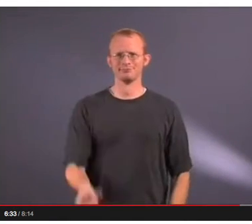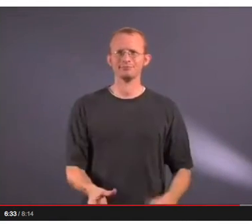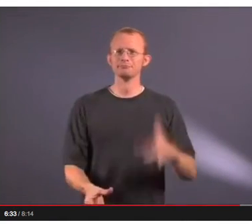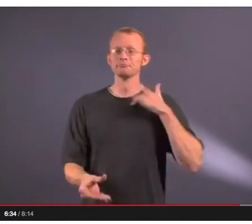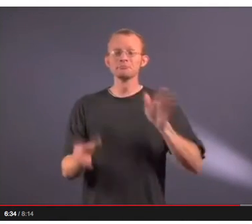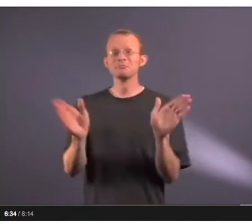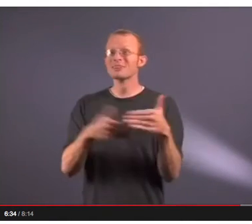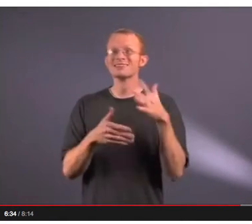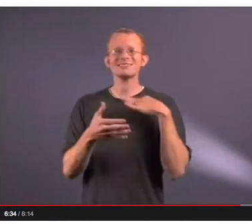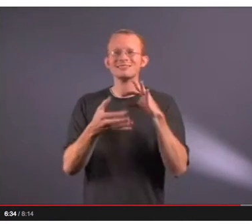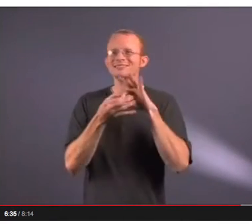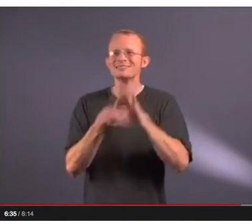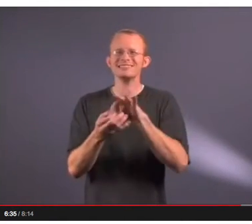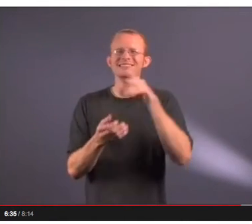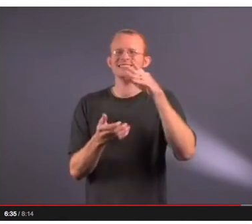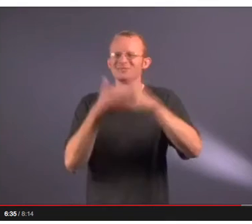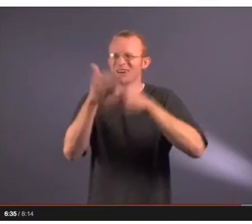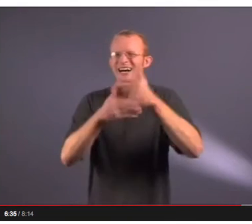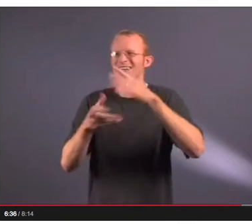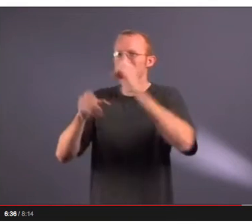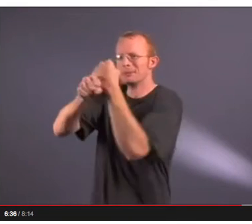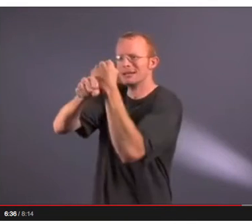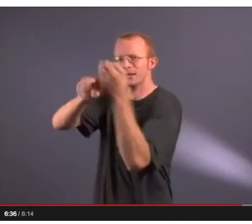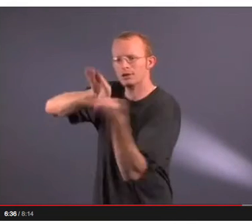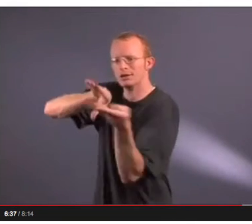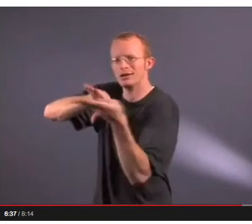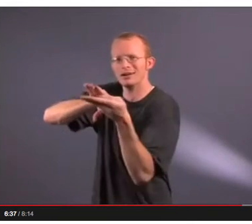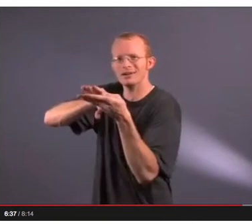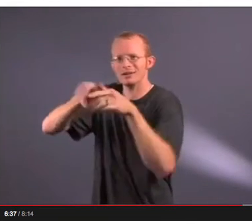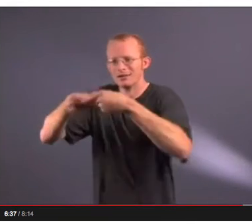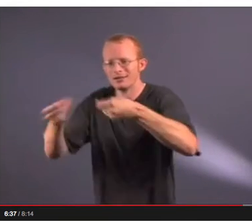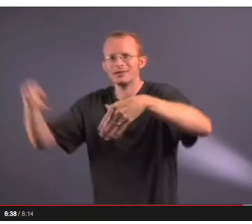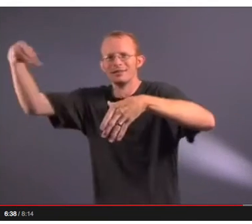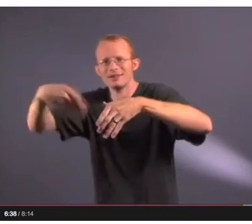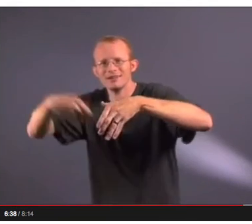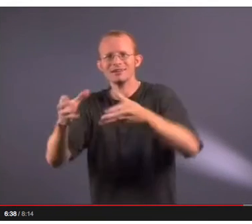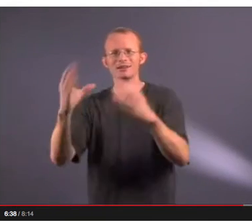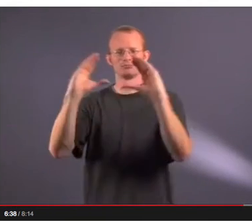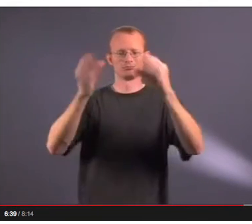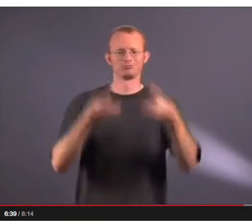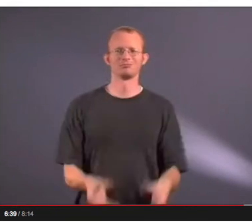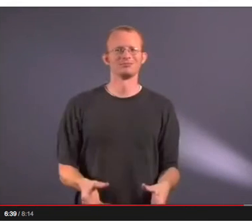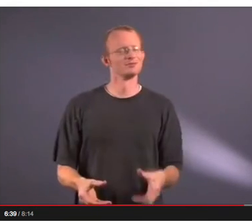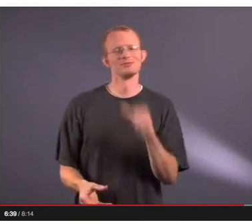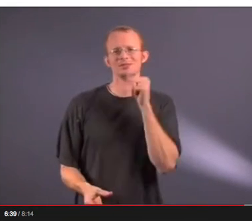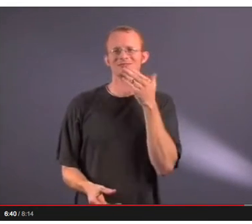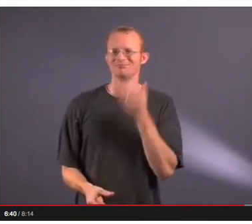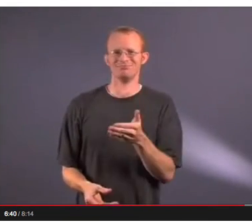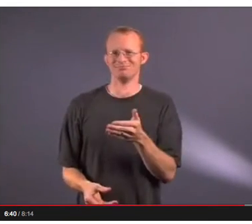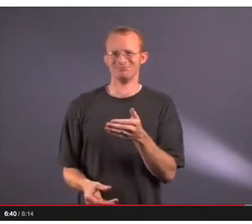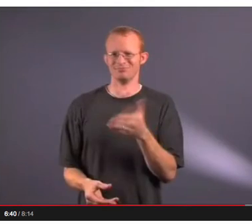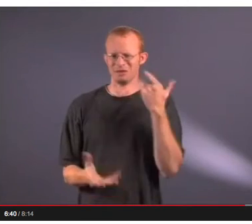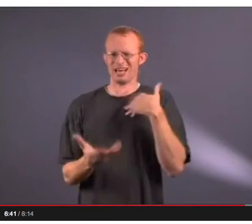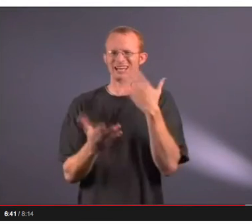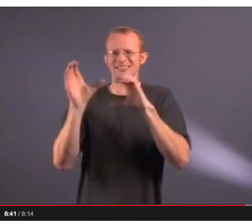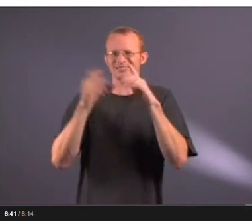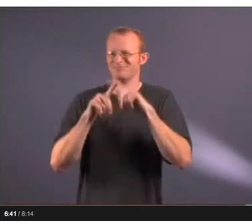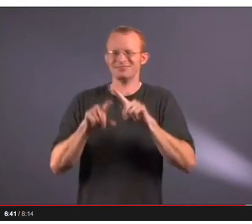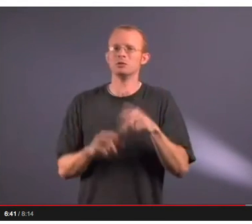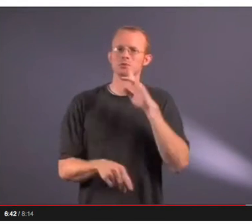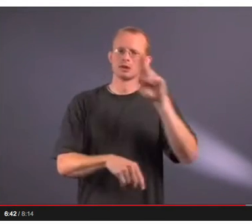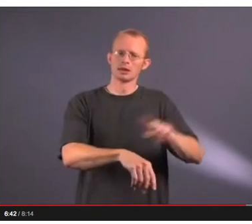So you should get a variety of food. You should get fruit. You don't need all that stuff that's made in a factory and then put in a